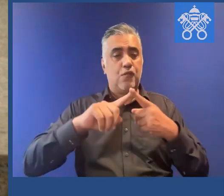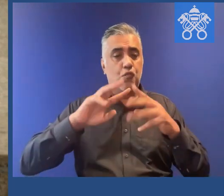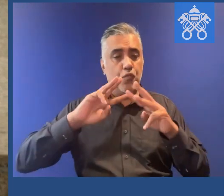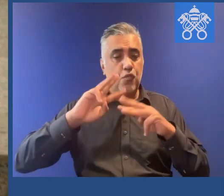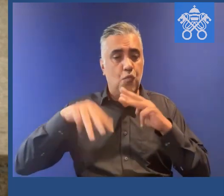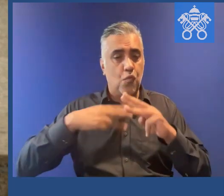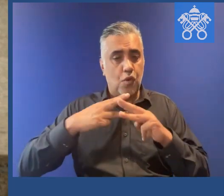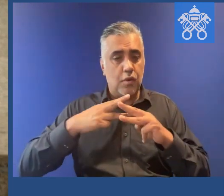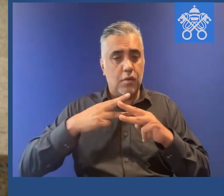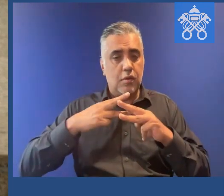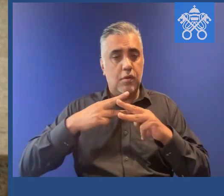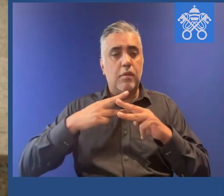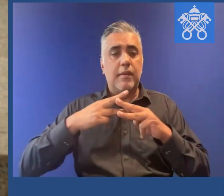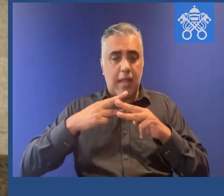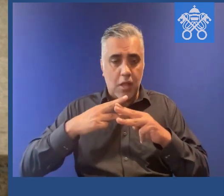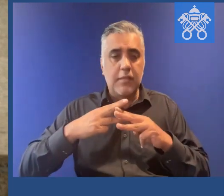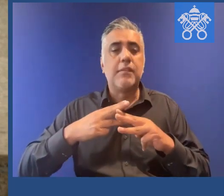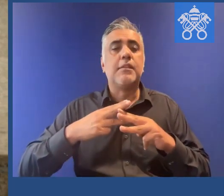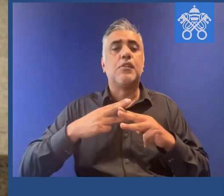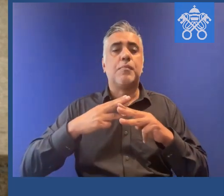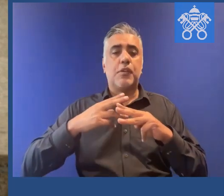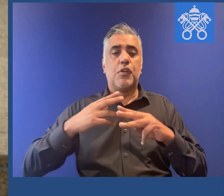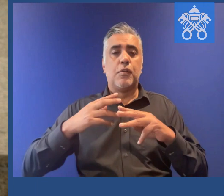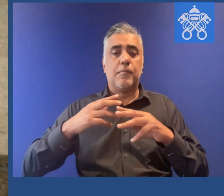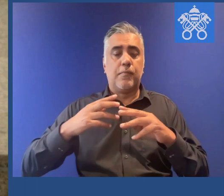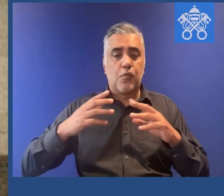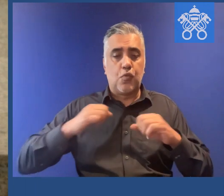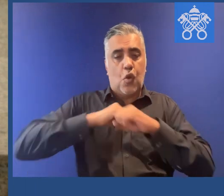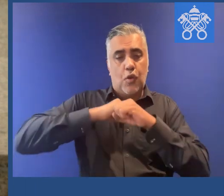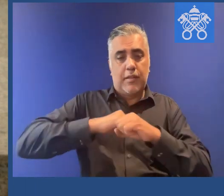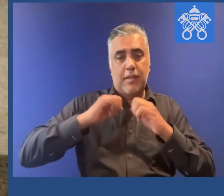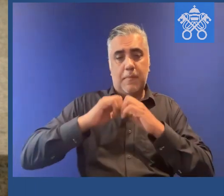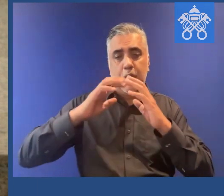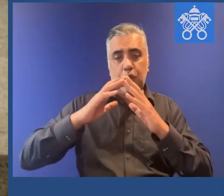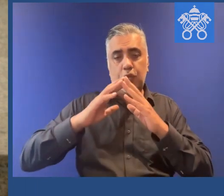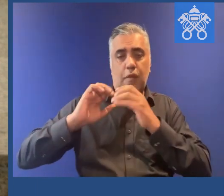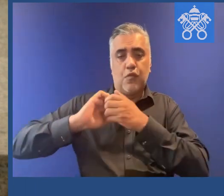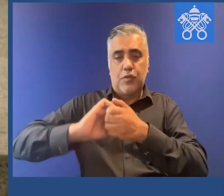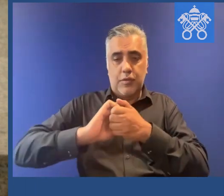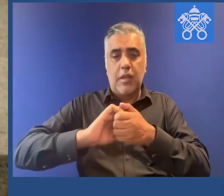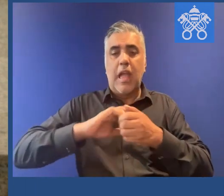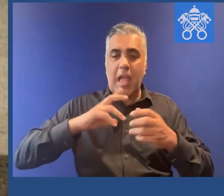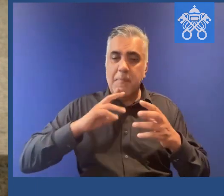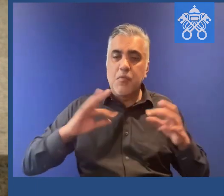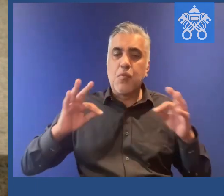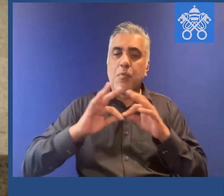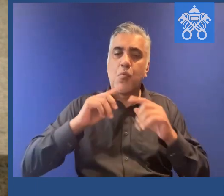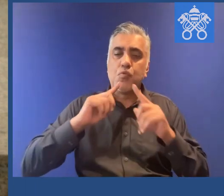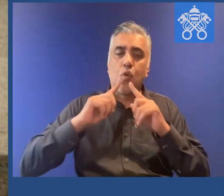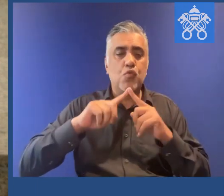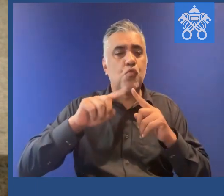world. Let us seek to be guardians and builders of unity in order to be credible when we dialogue with